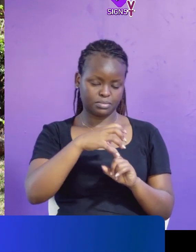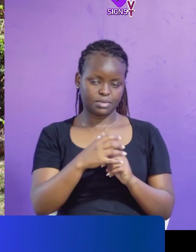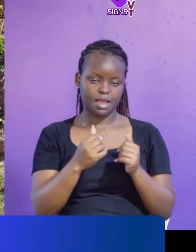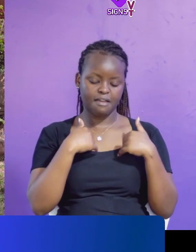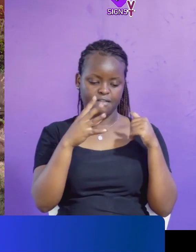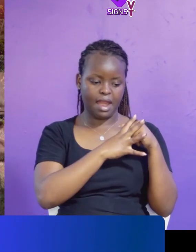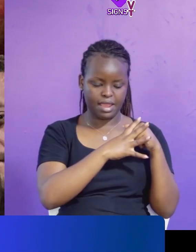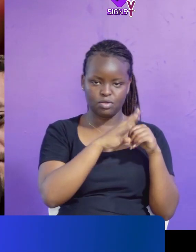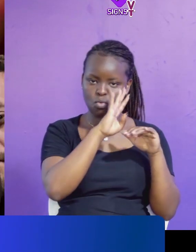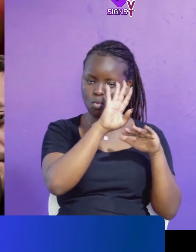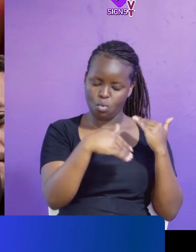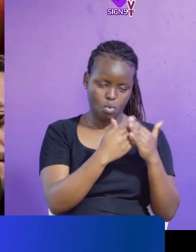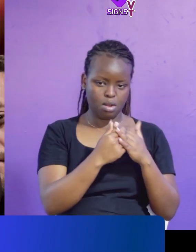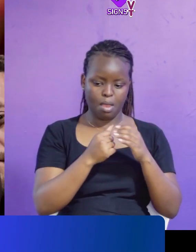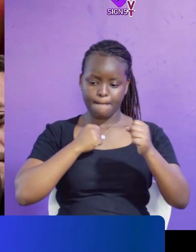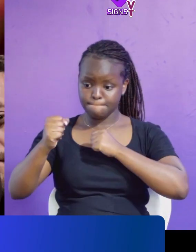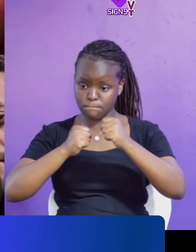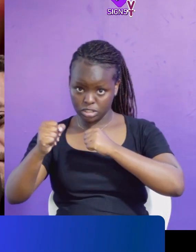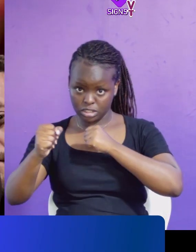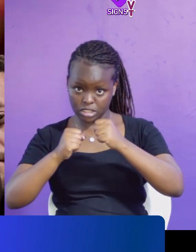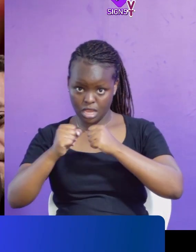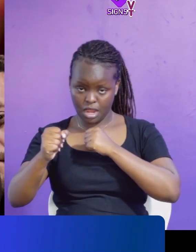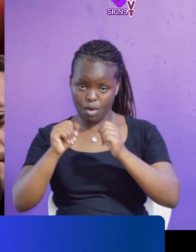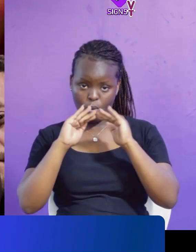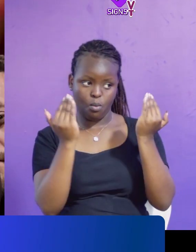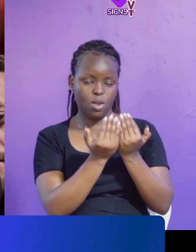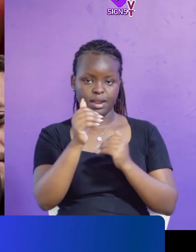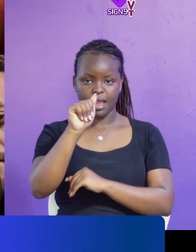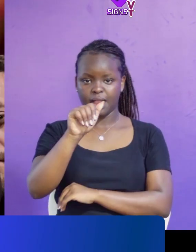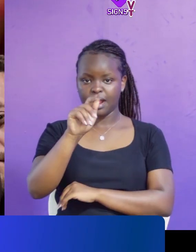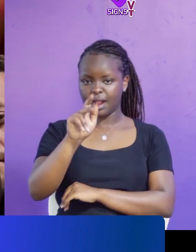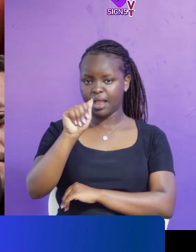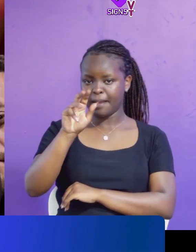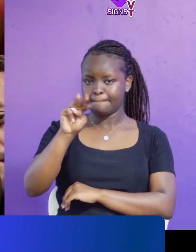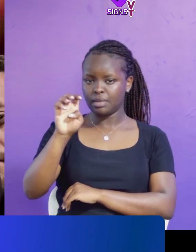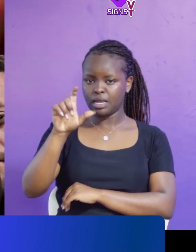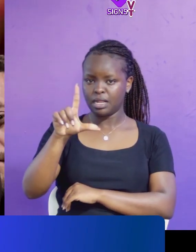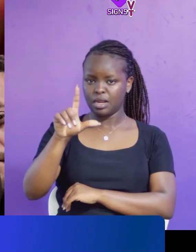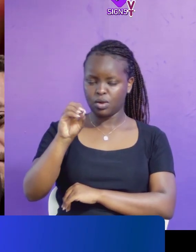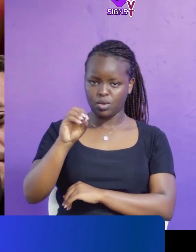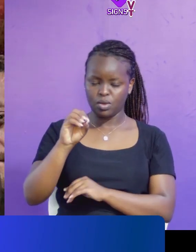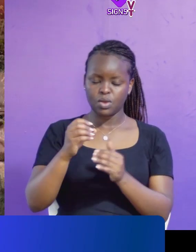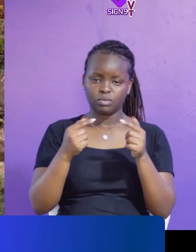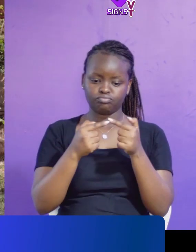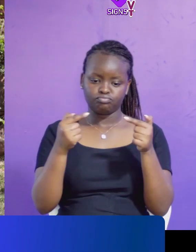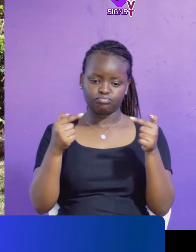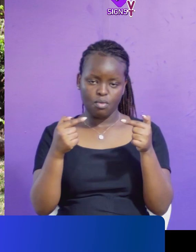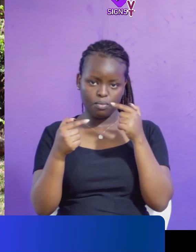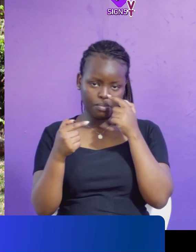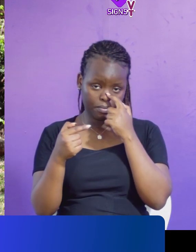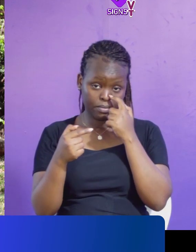boxing world, Canelo Alvarez came face to face with Terence Bud Crawford for